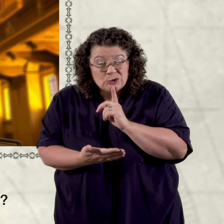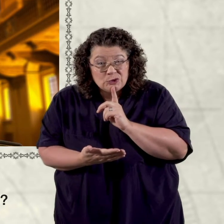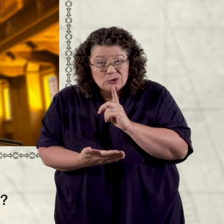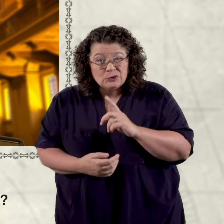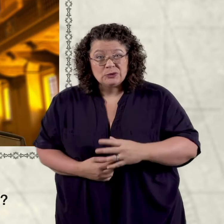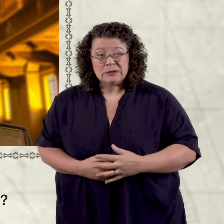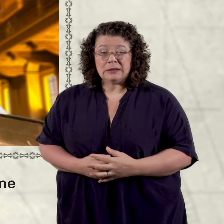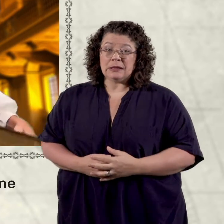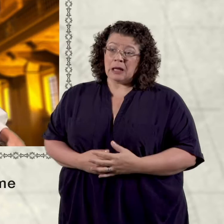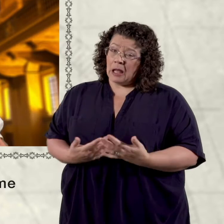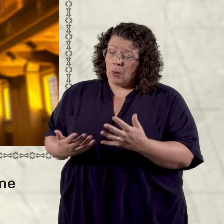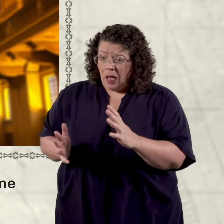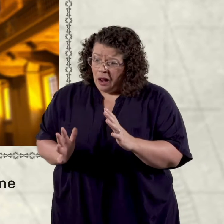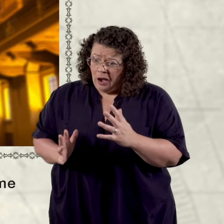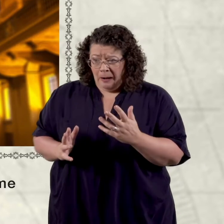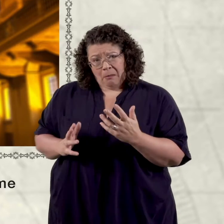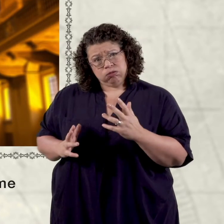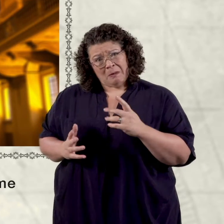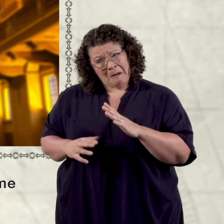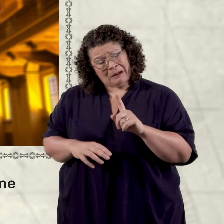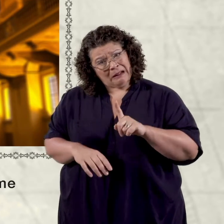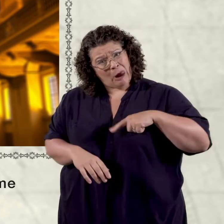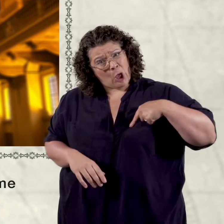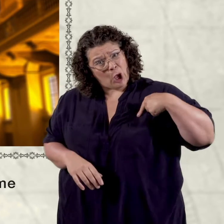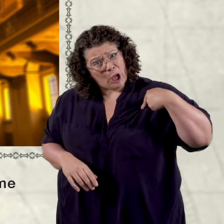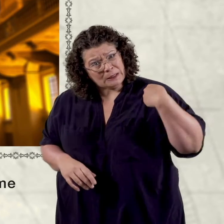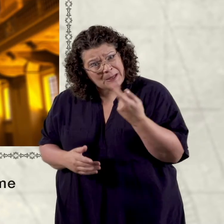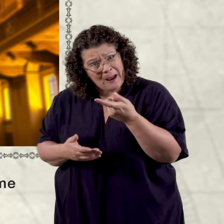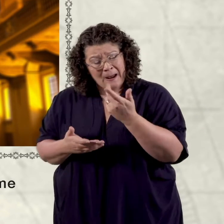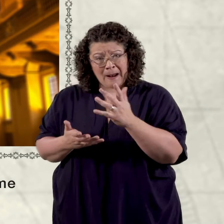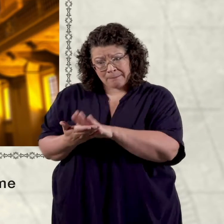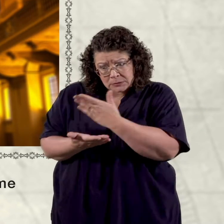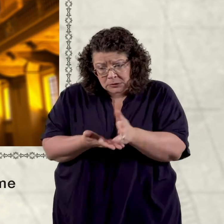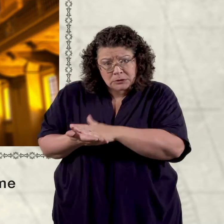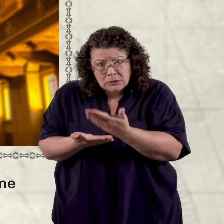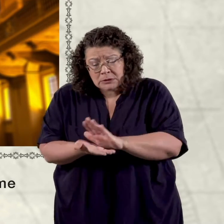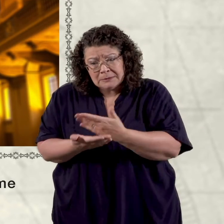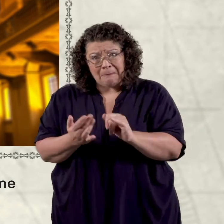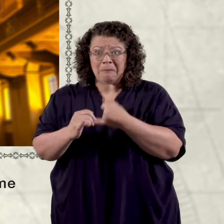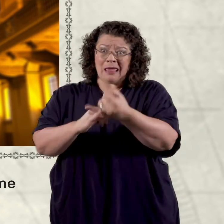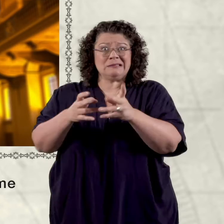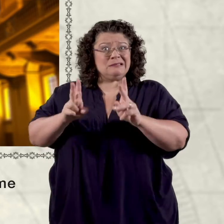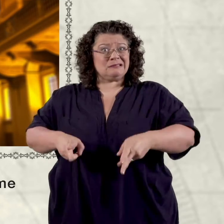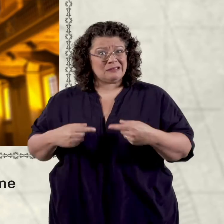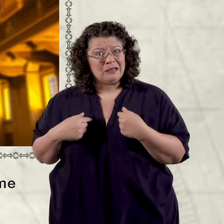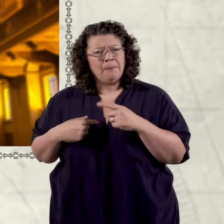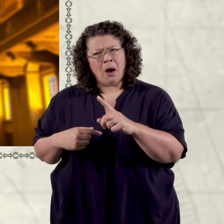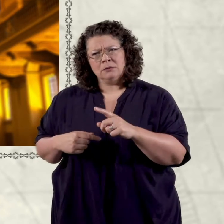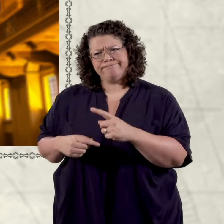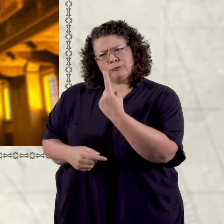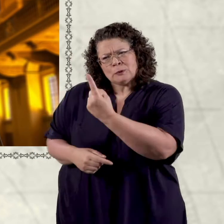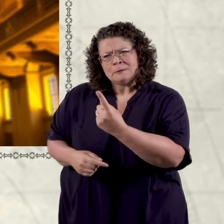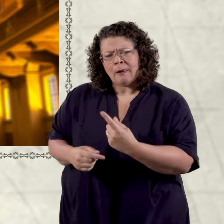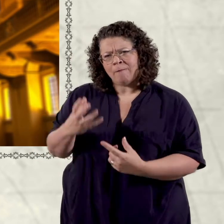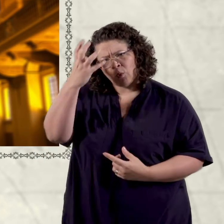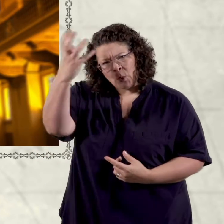Welsh? Well, it might take me a long time, and I might be dead by the end. But seeing that